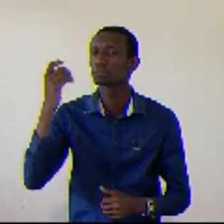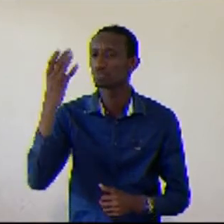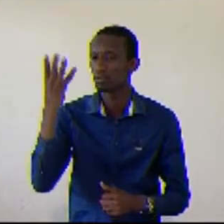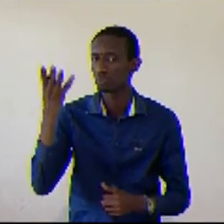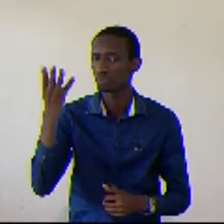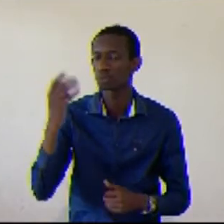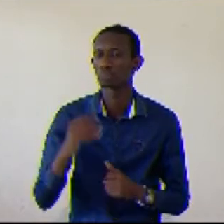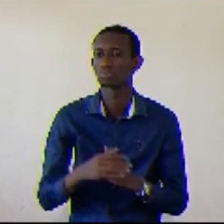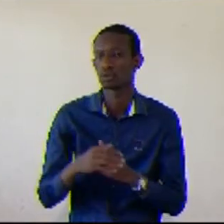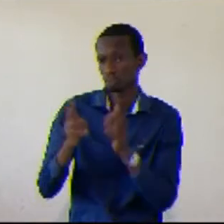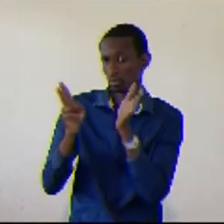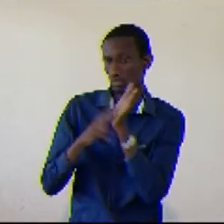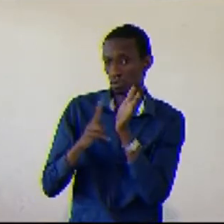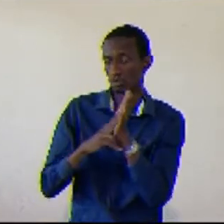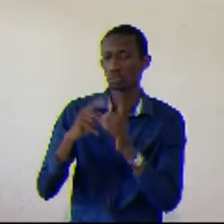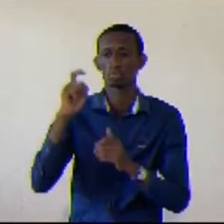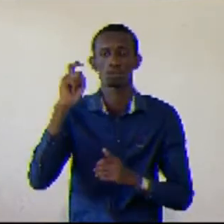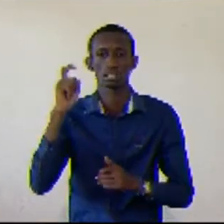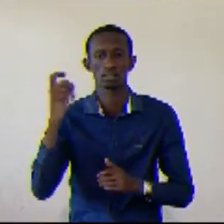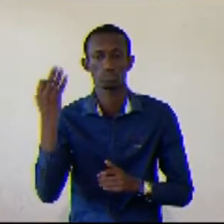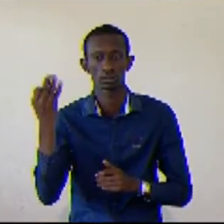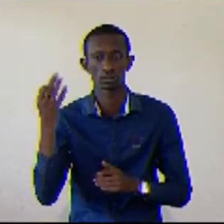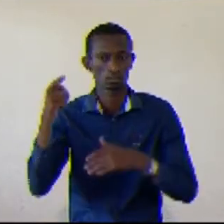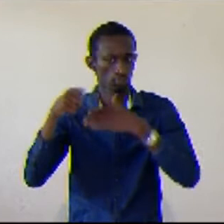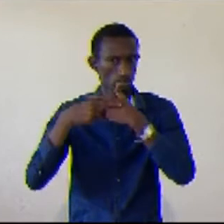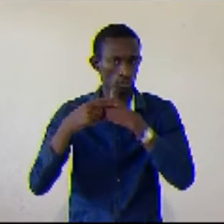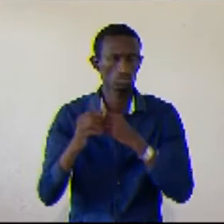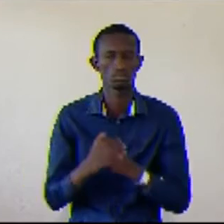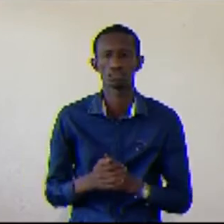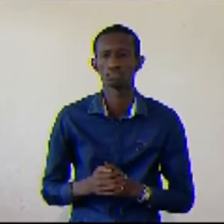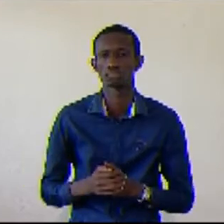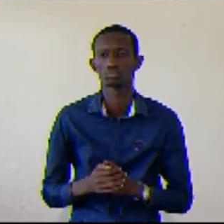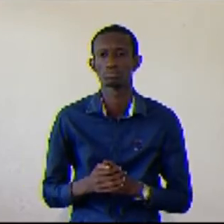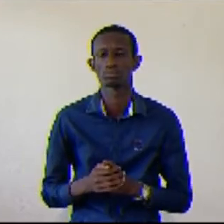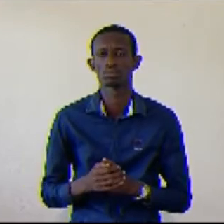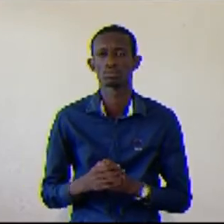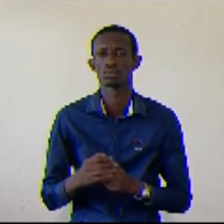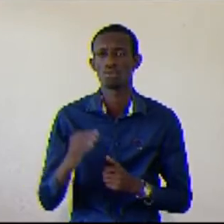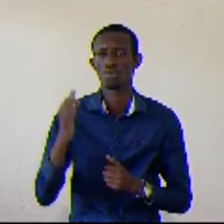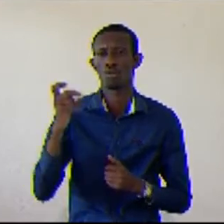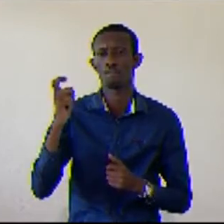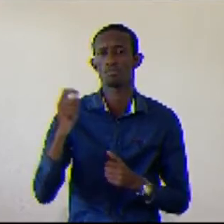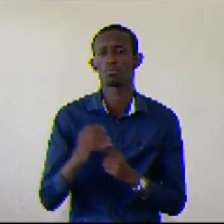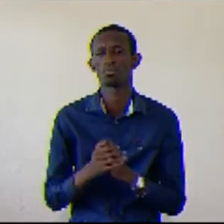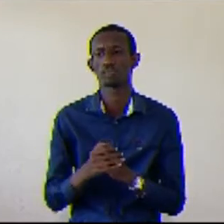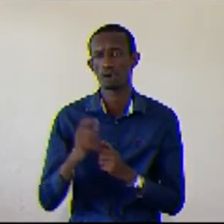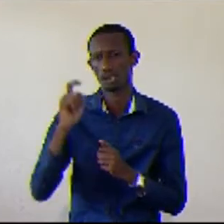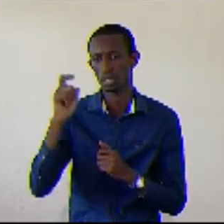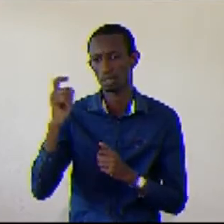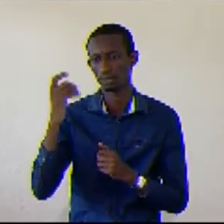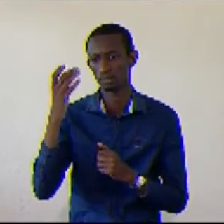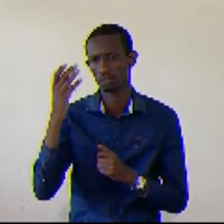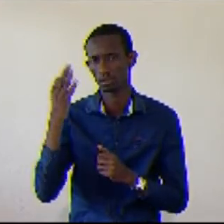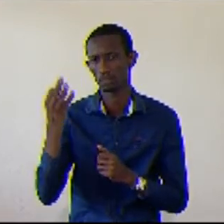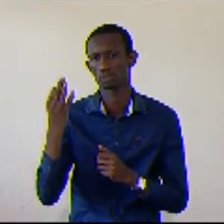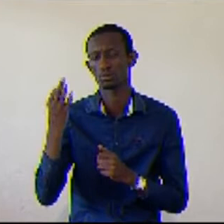x4, which is equal to x3 minus f of x3 divided by f derivative